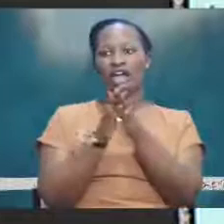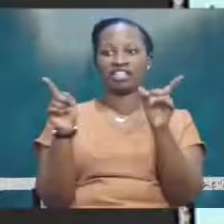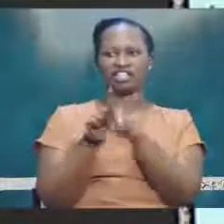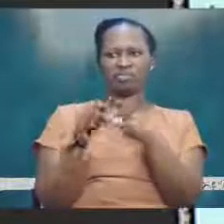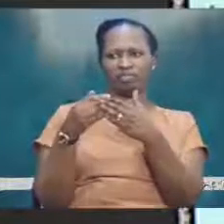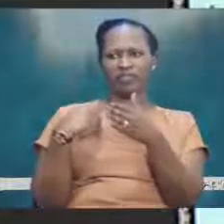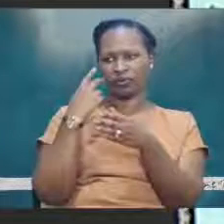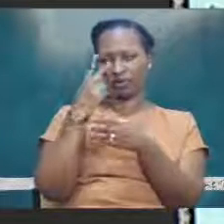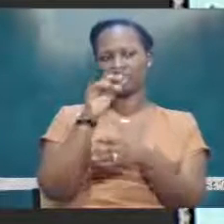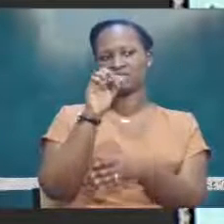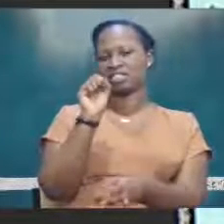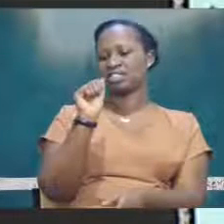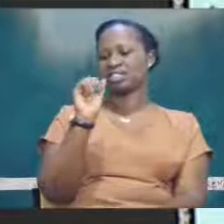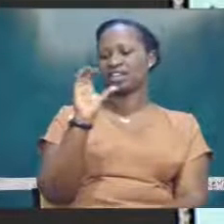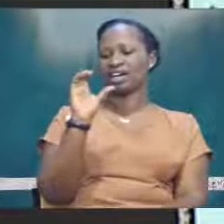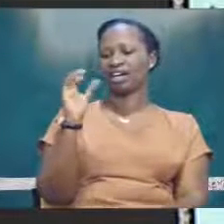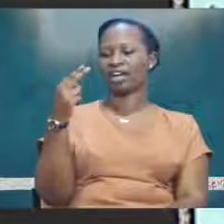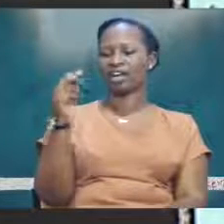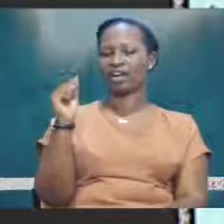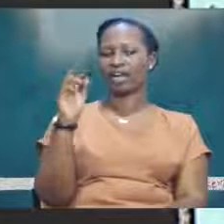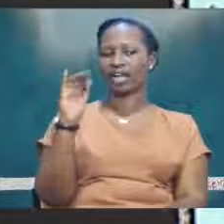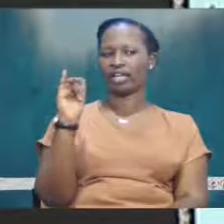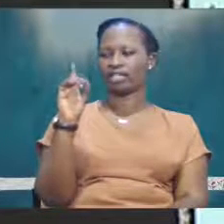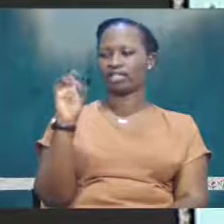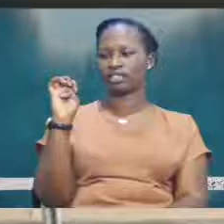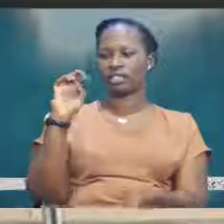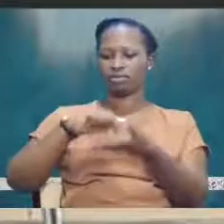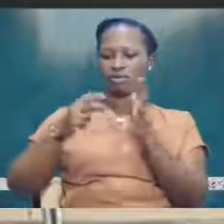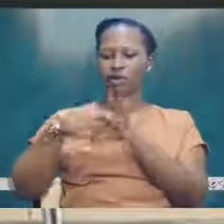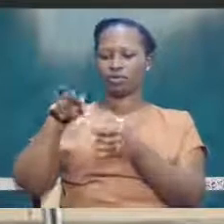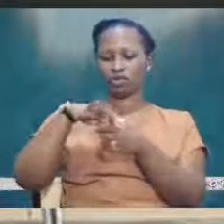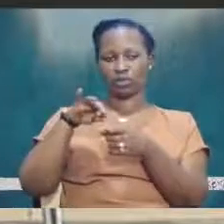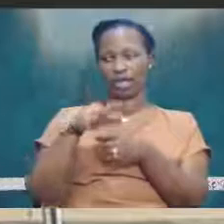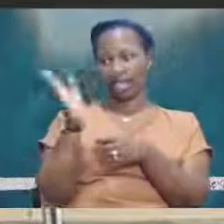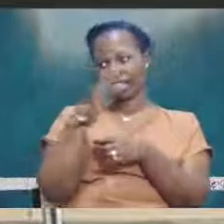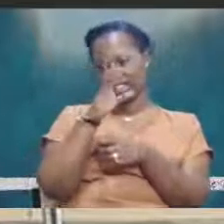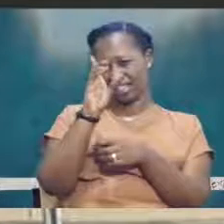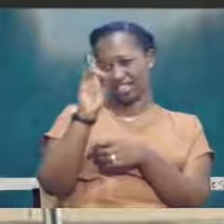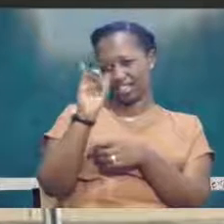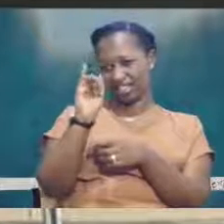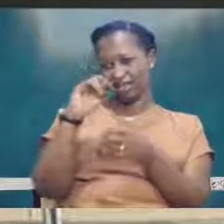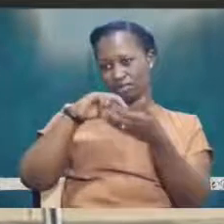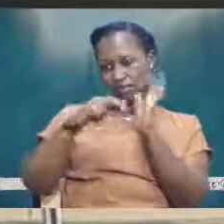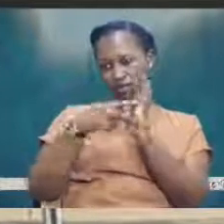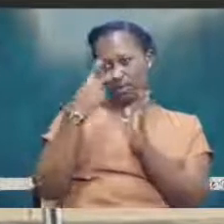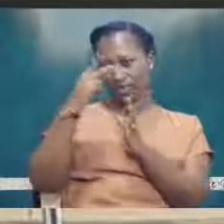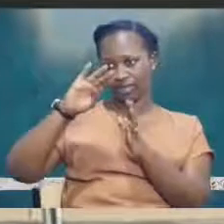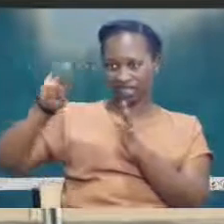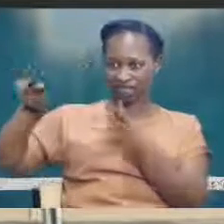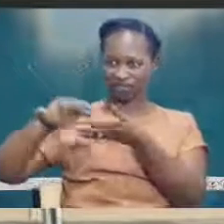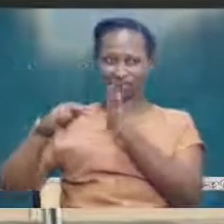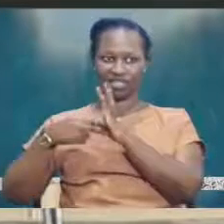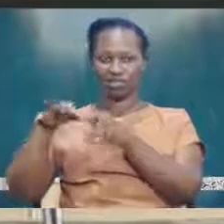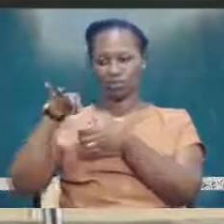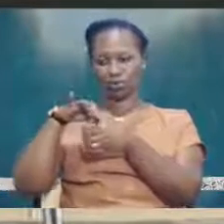seen, saccharide means sugars. Di means two, and then saccharide